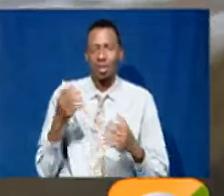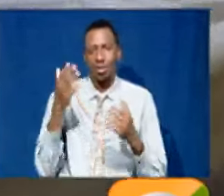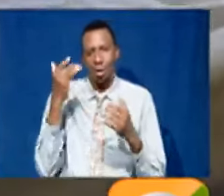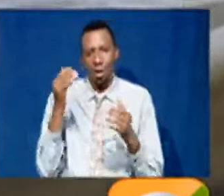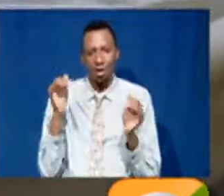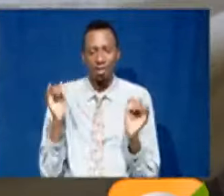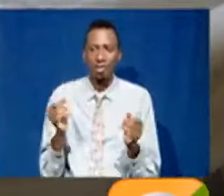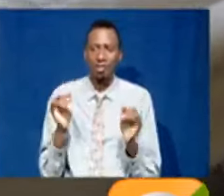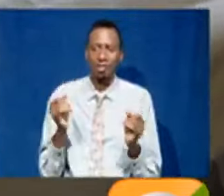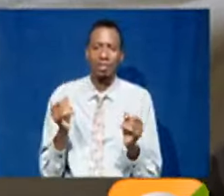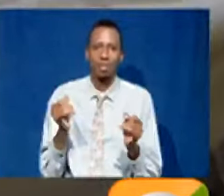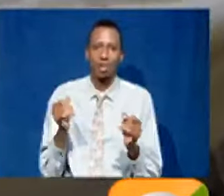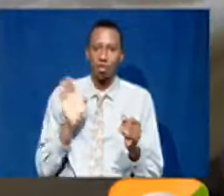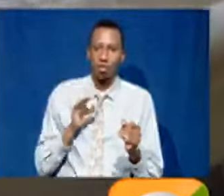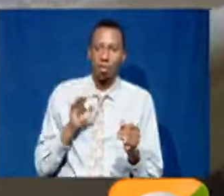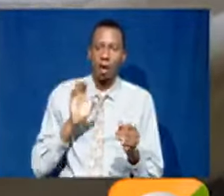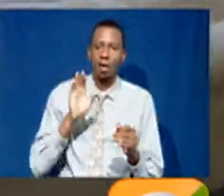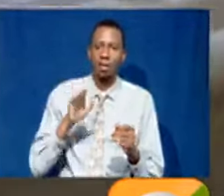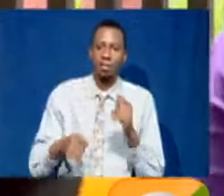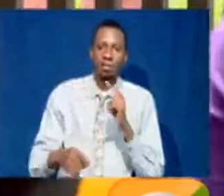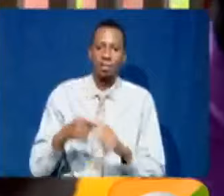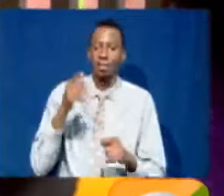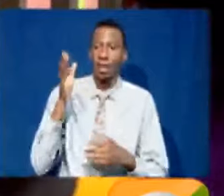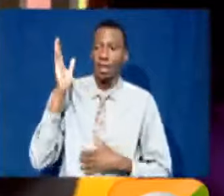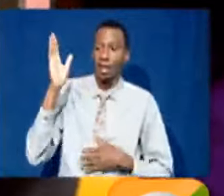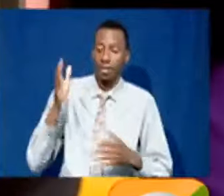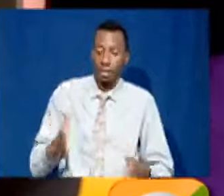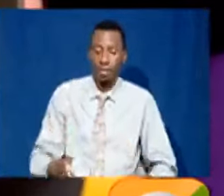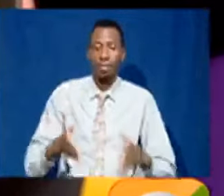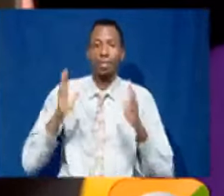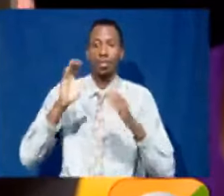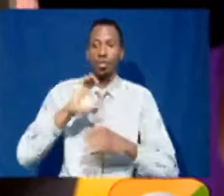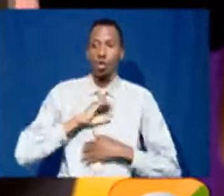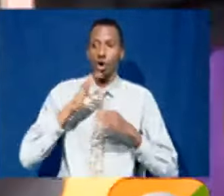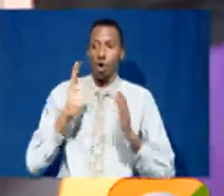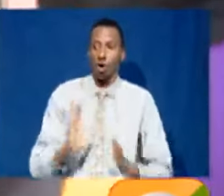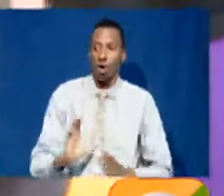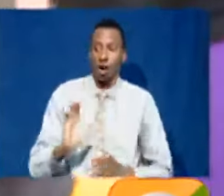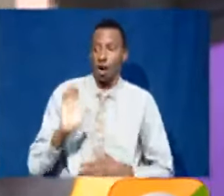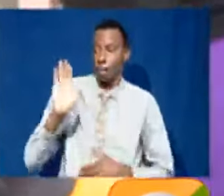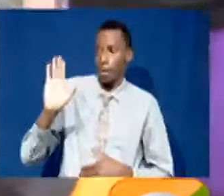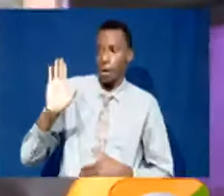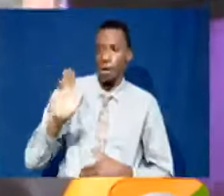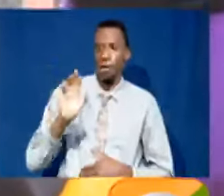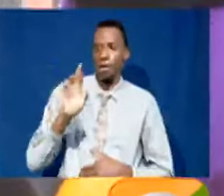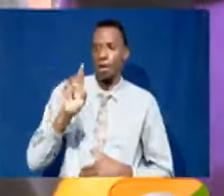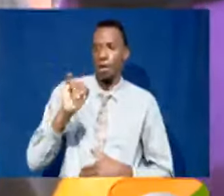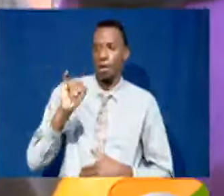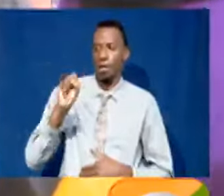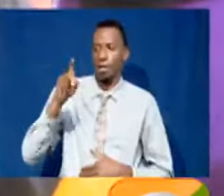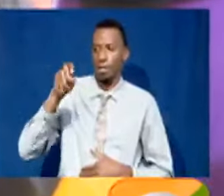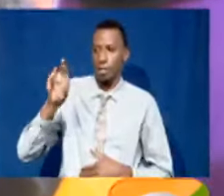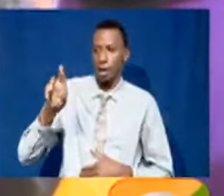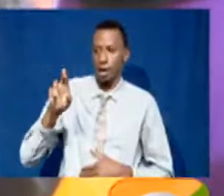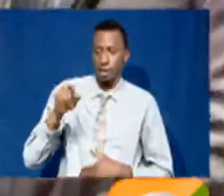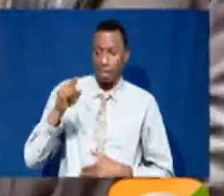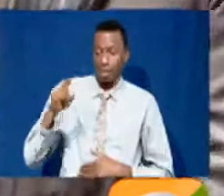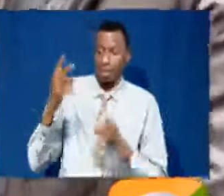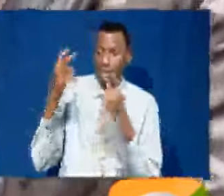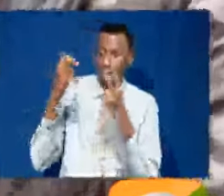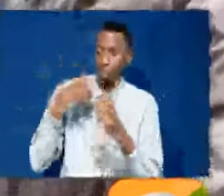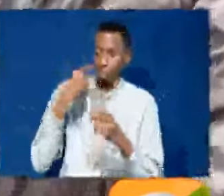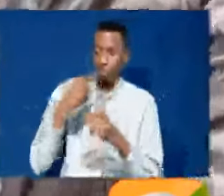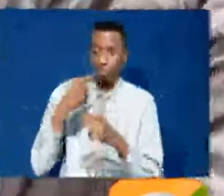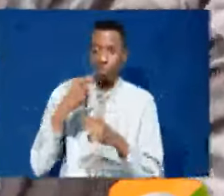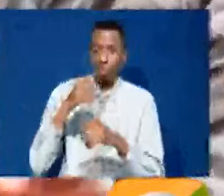inside this building. According to the proprietor of the Airbnb property, Rispa Modoni, the unidentified suspect called to